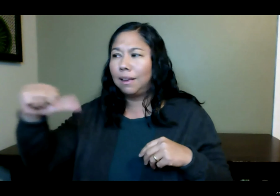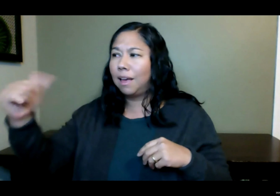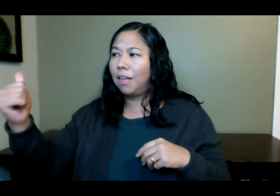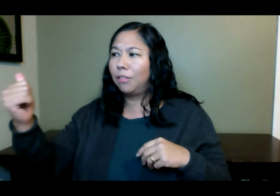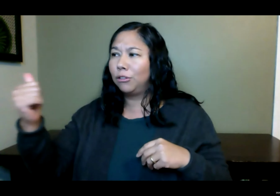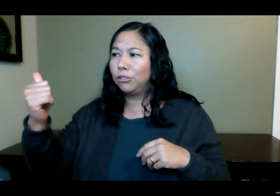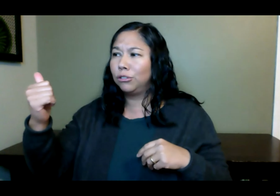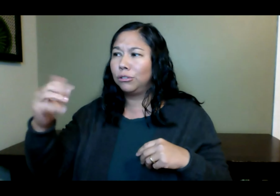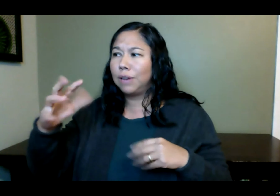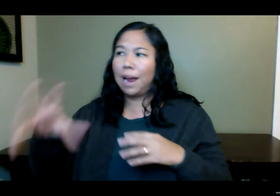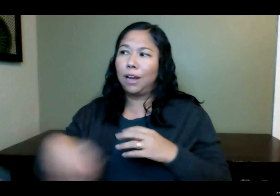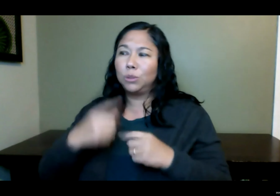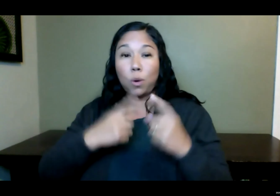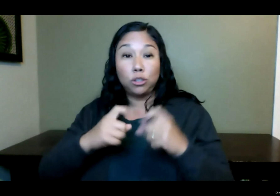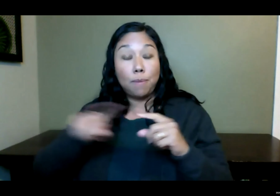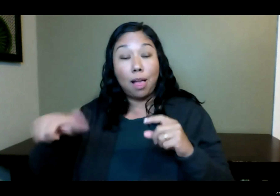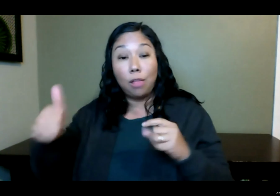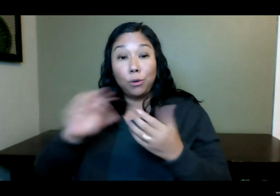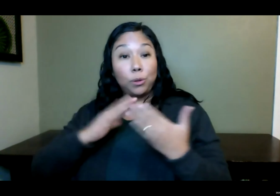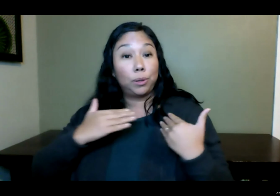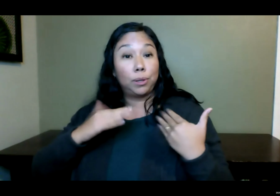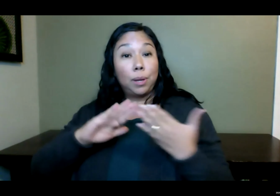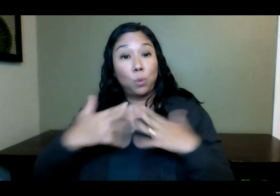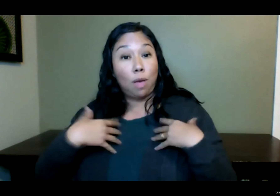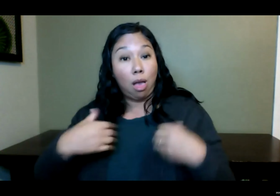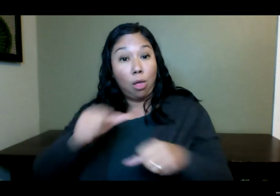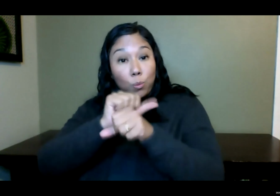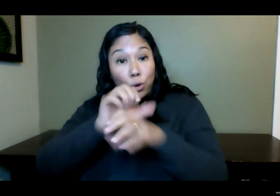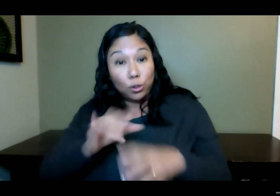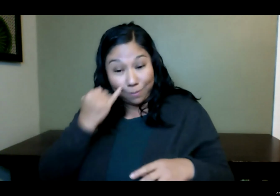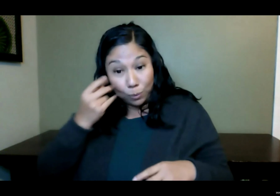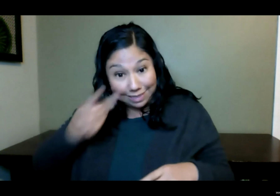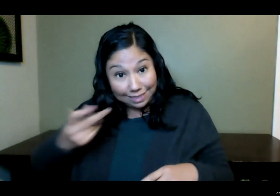but other community health workers, feel free to chime in if you see something.